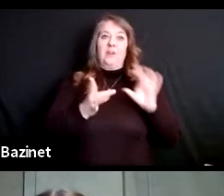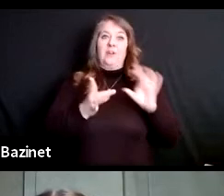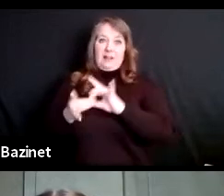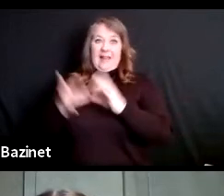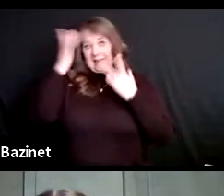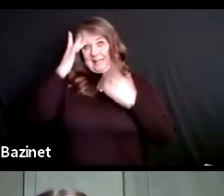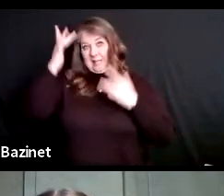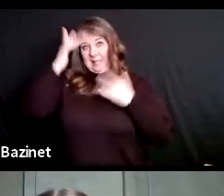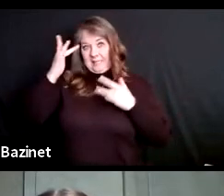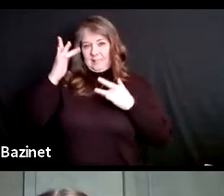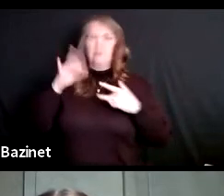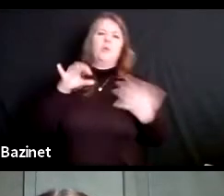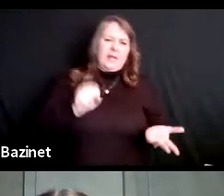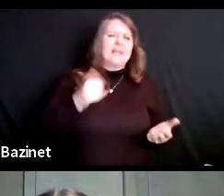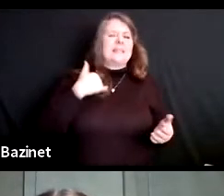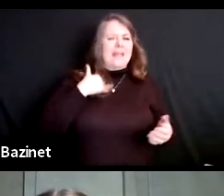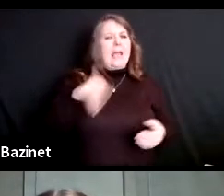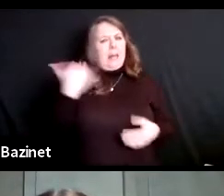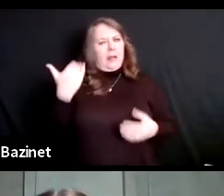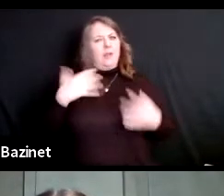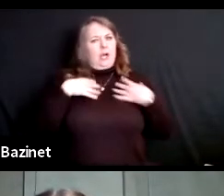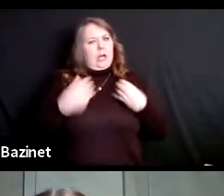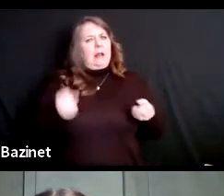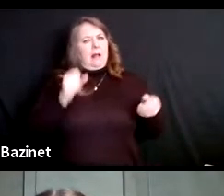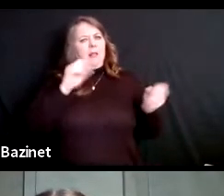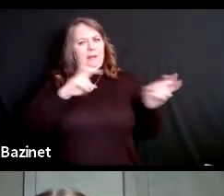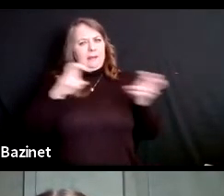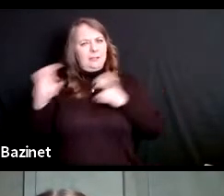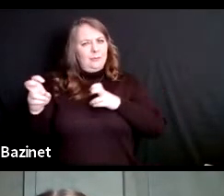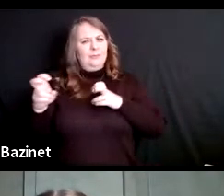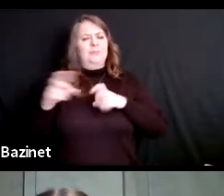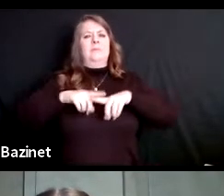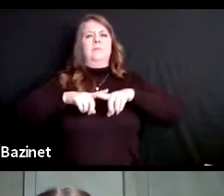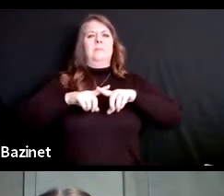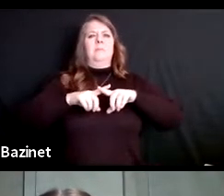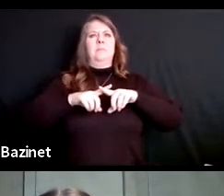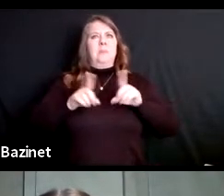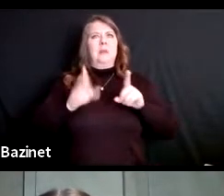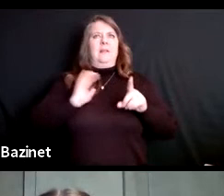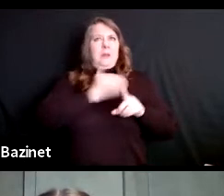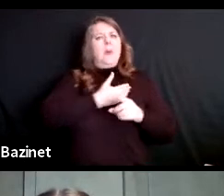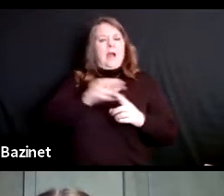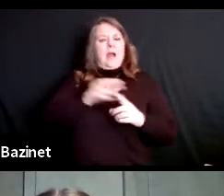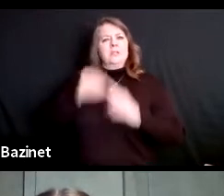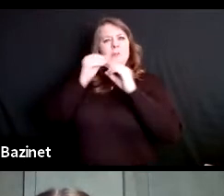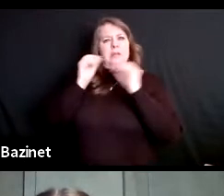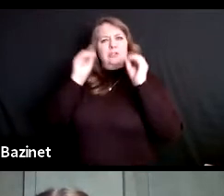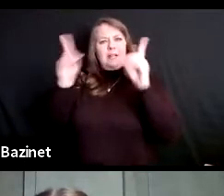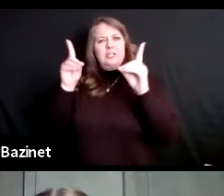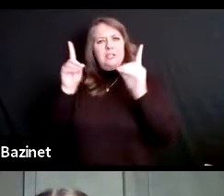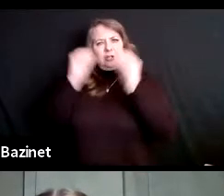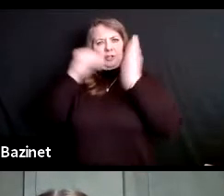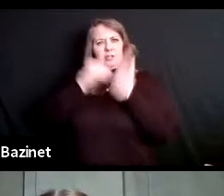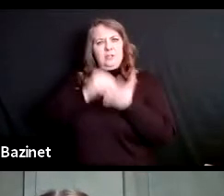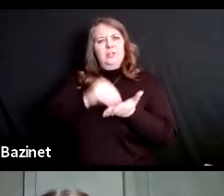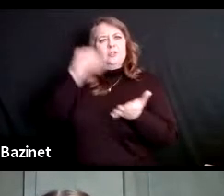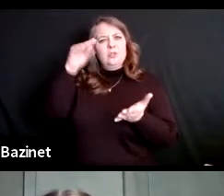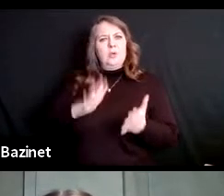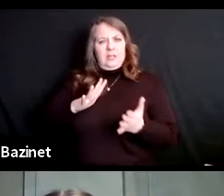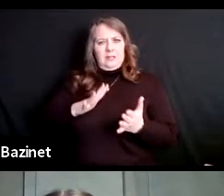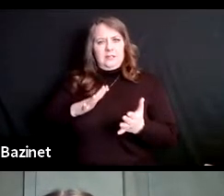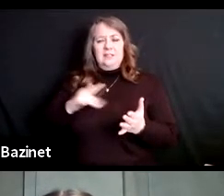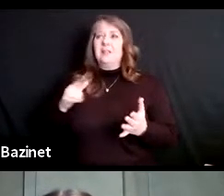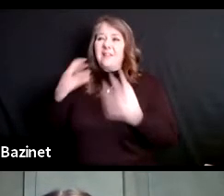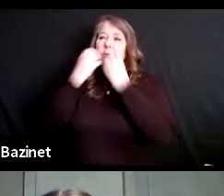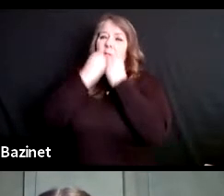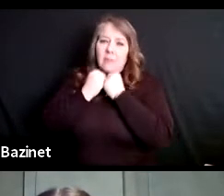they had underlying health conditions. They were our special education students. They were loved